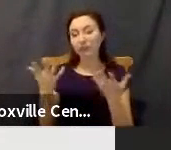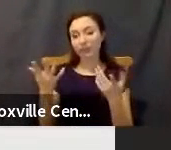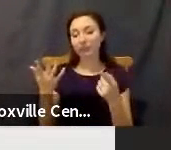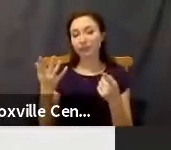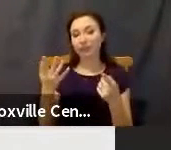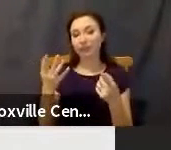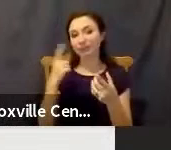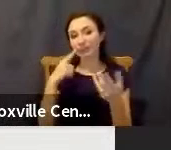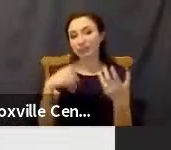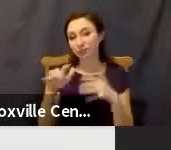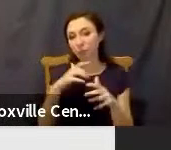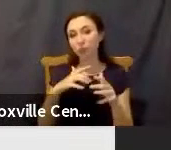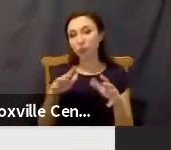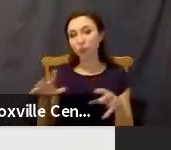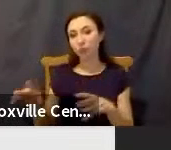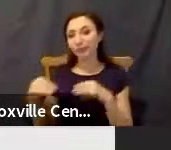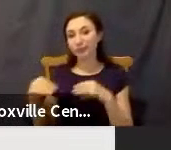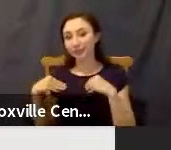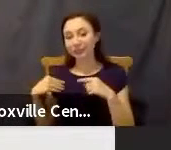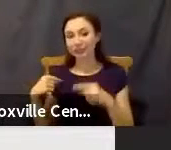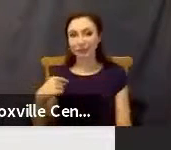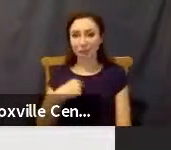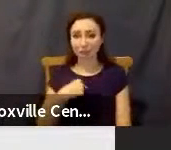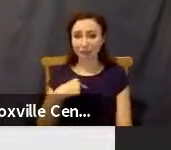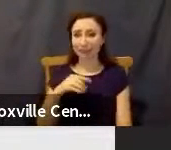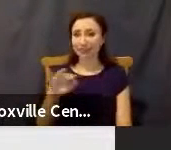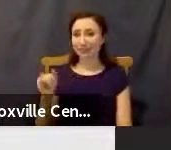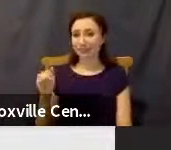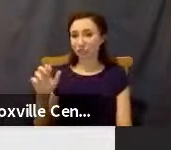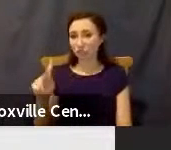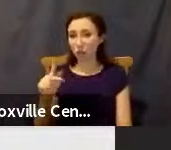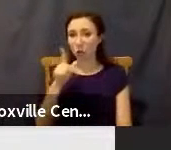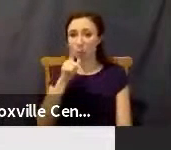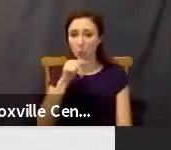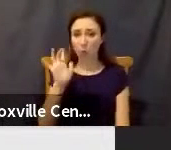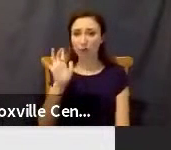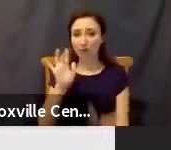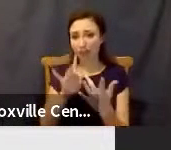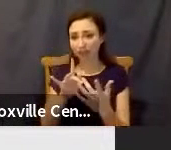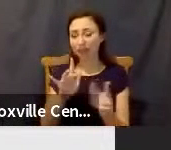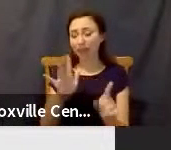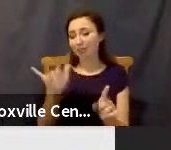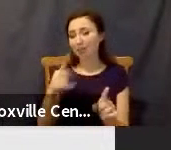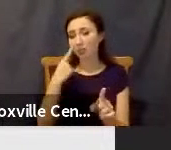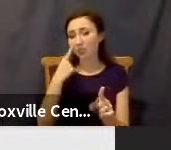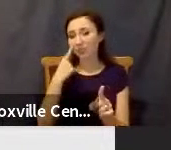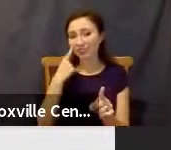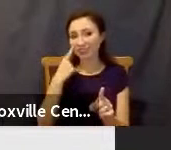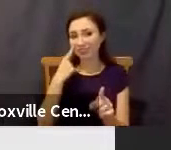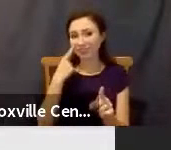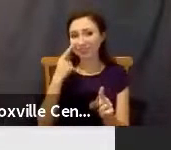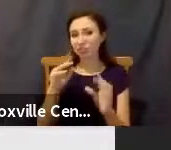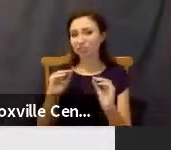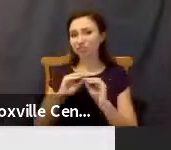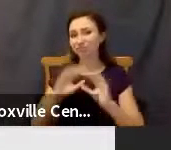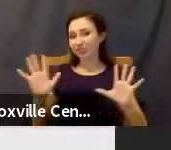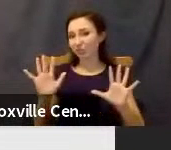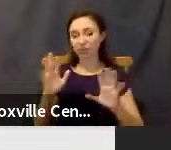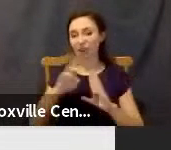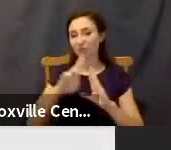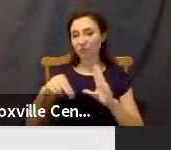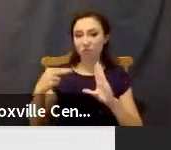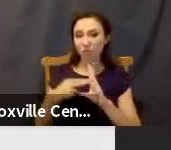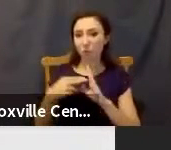those receiving. Do they need, is it me or is it Jack that they need to reach back out to? So just helps to clarify roles